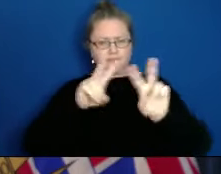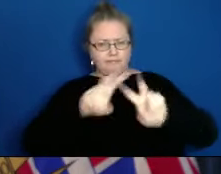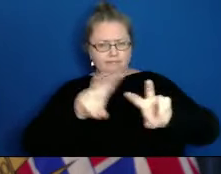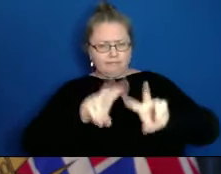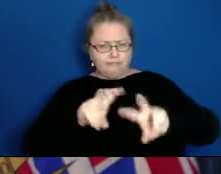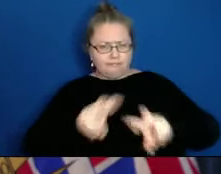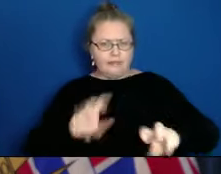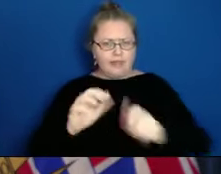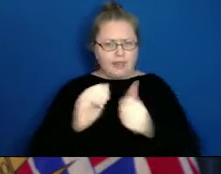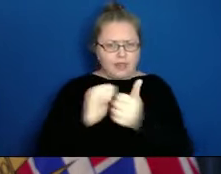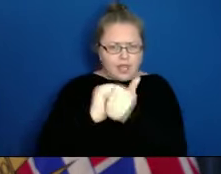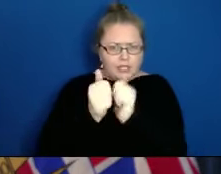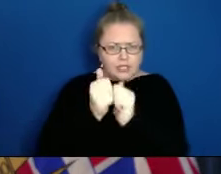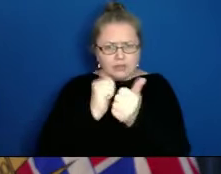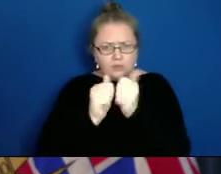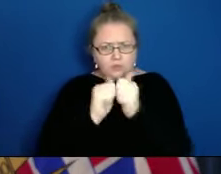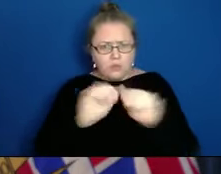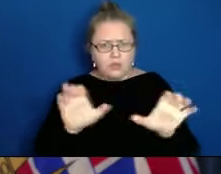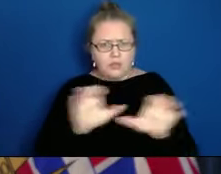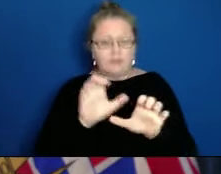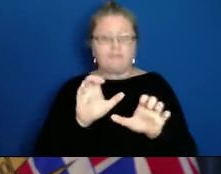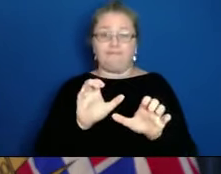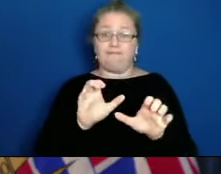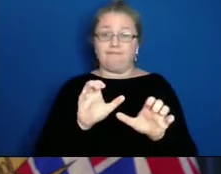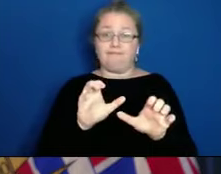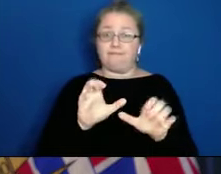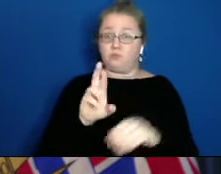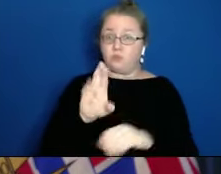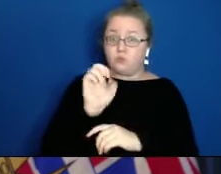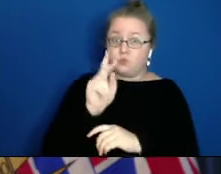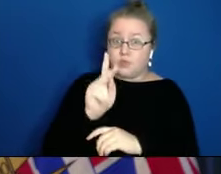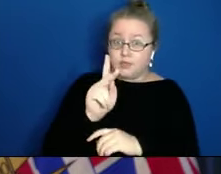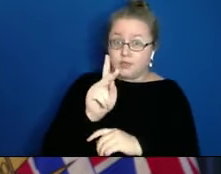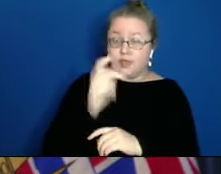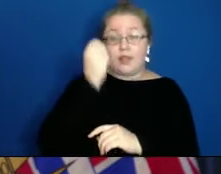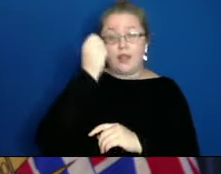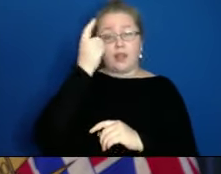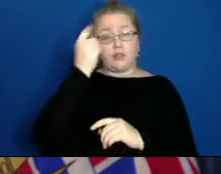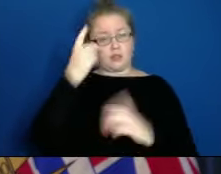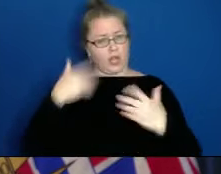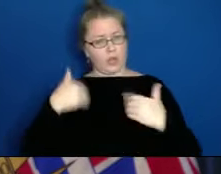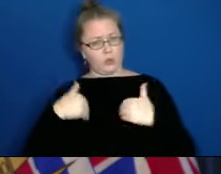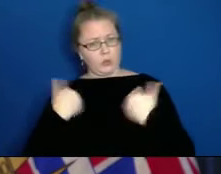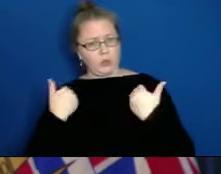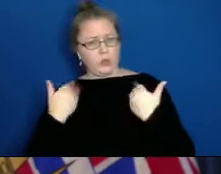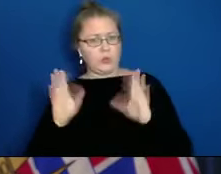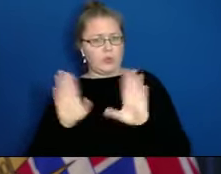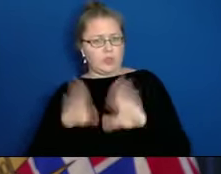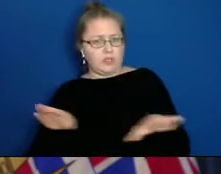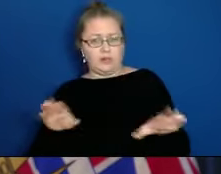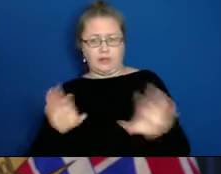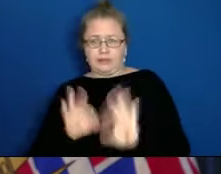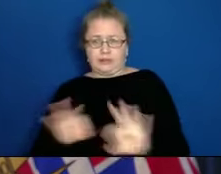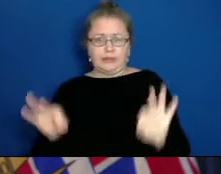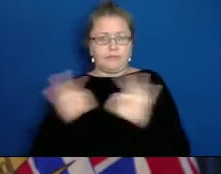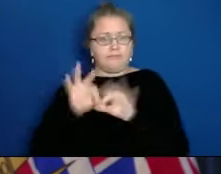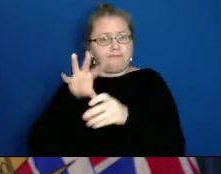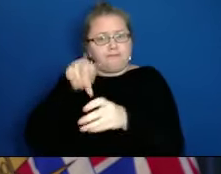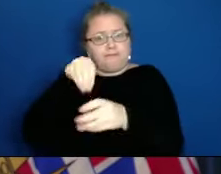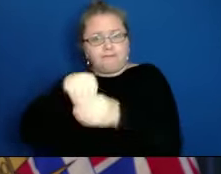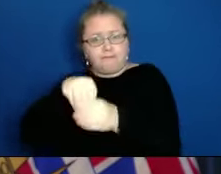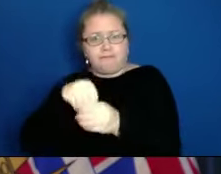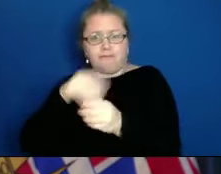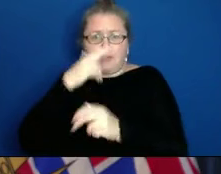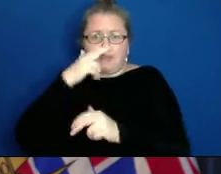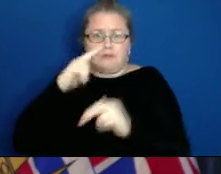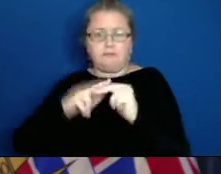ongoing sporting activities. We also recognize how important it is, particularly for youth, but for adults as well, to